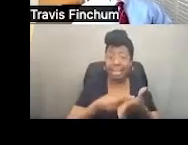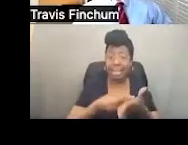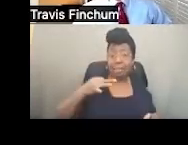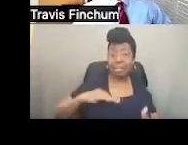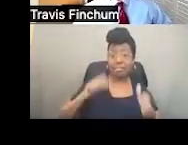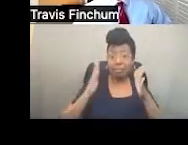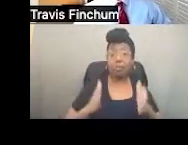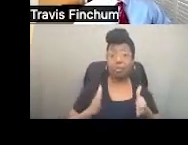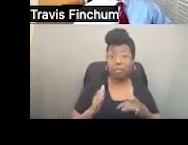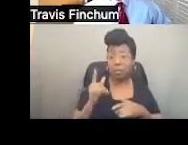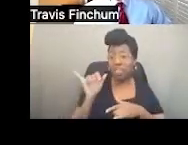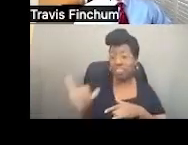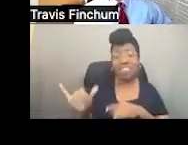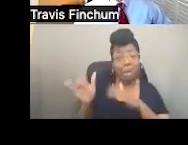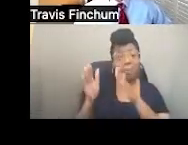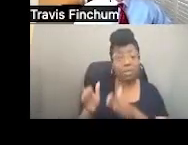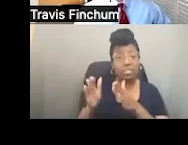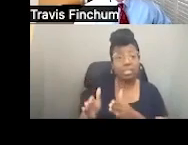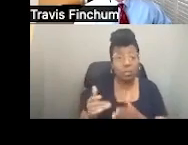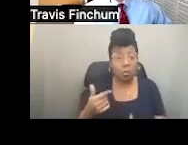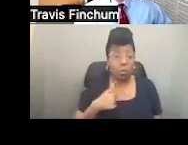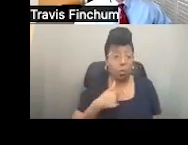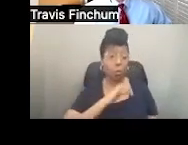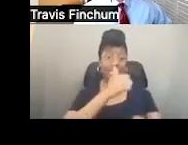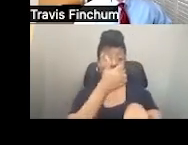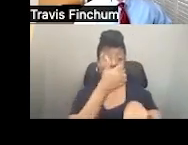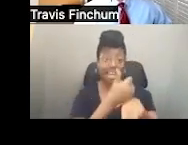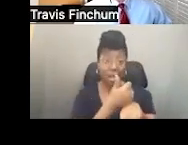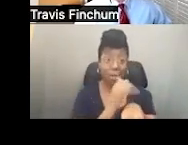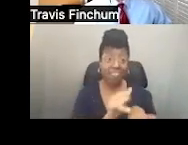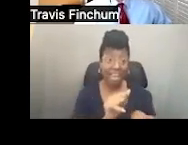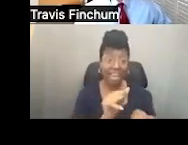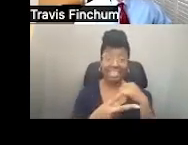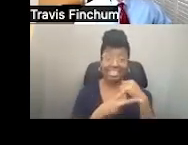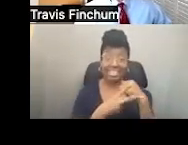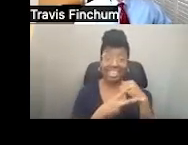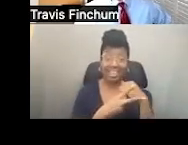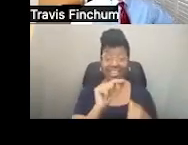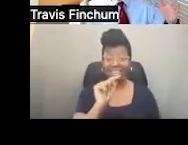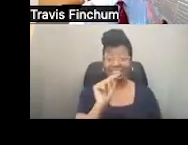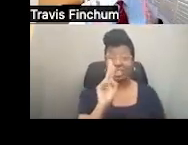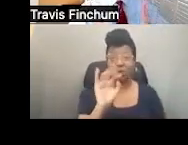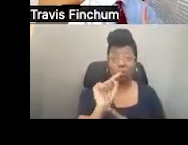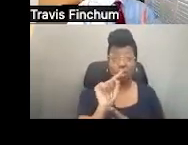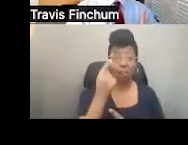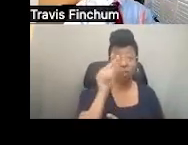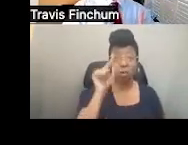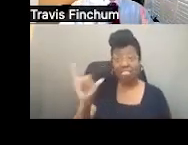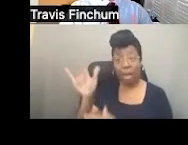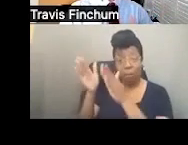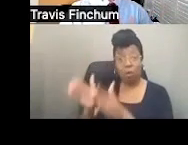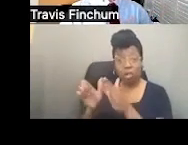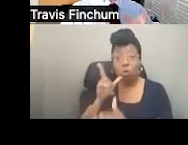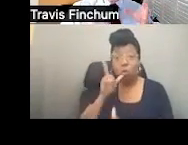about. We've set up this trust for someone's benefit, and they're the one that's at the focus or at the